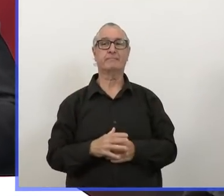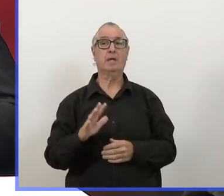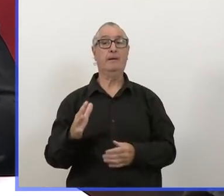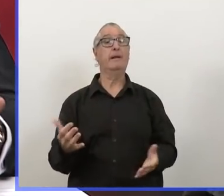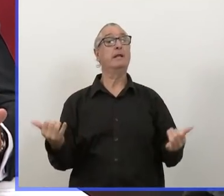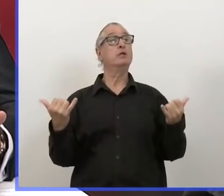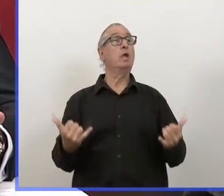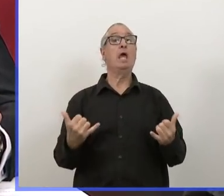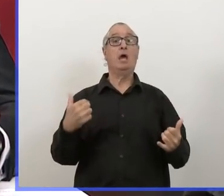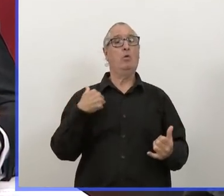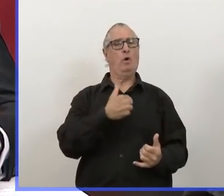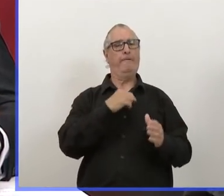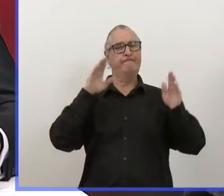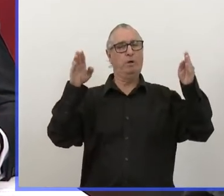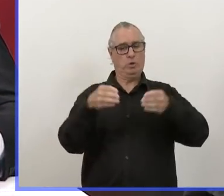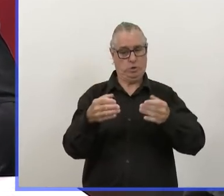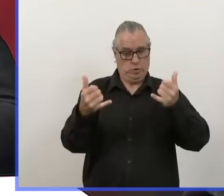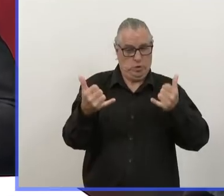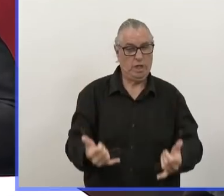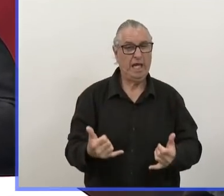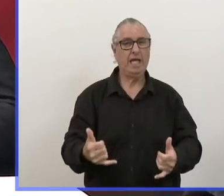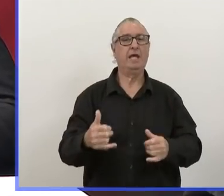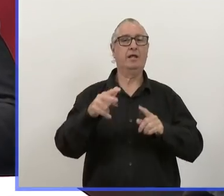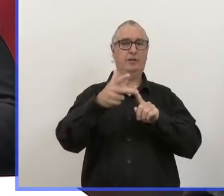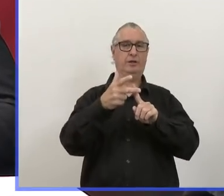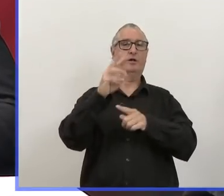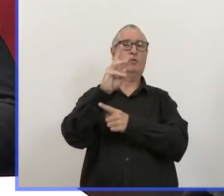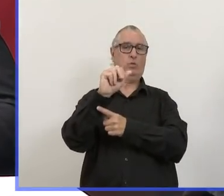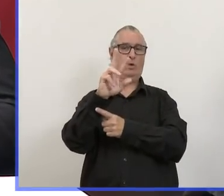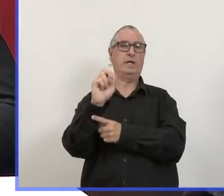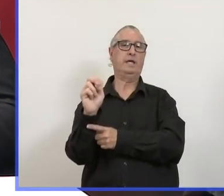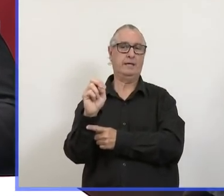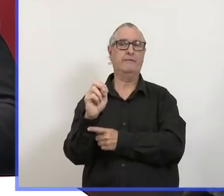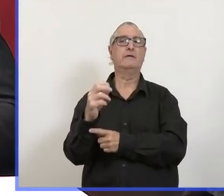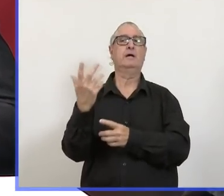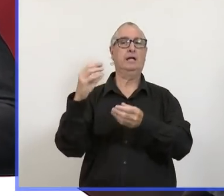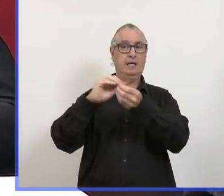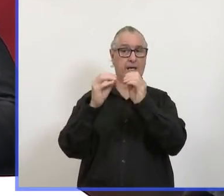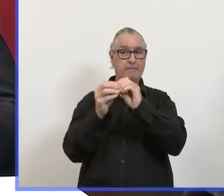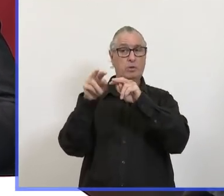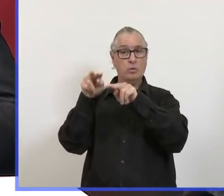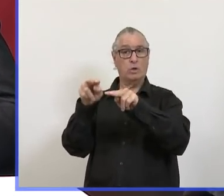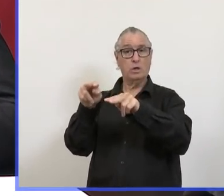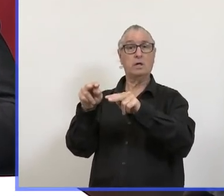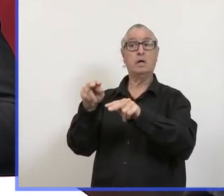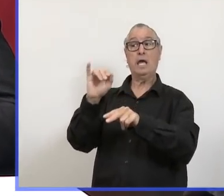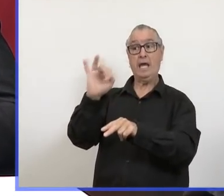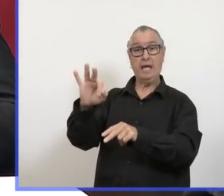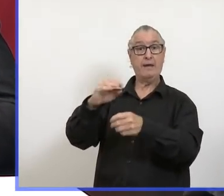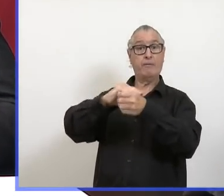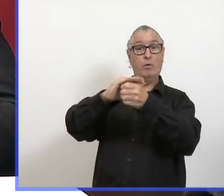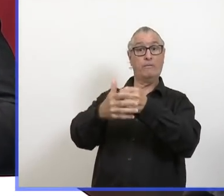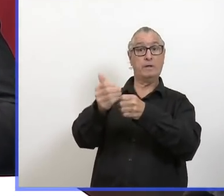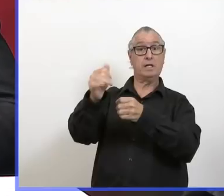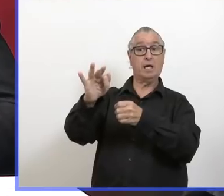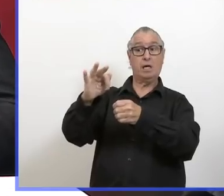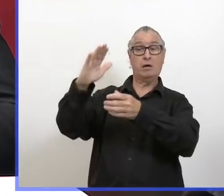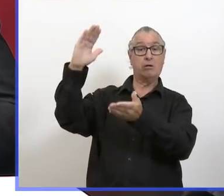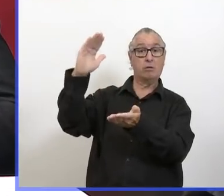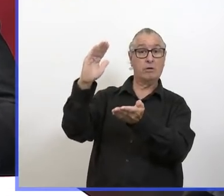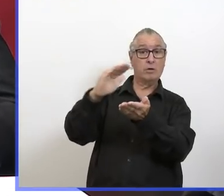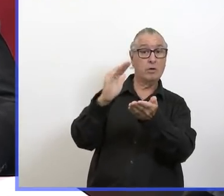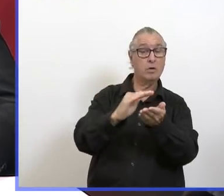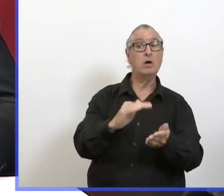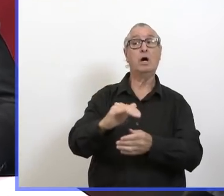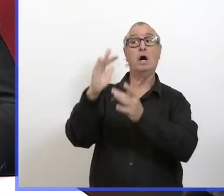They're so full, we're moving people out of province. You know, our hospitalizations are high. We're still, you know, canceling surgeries,